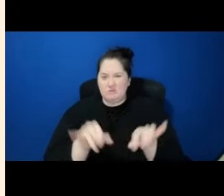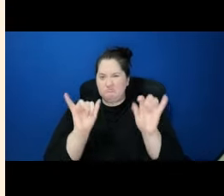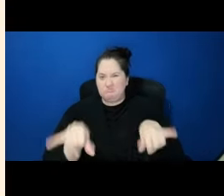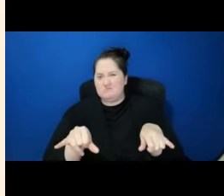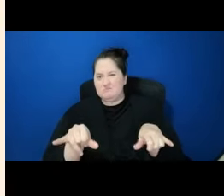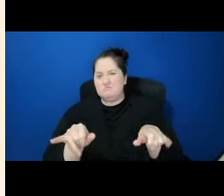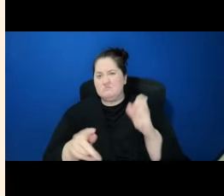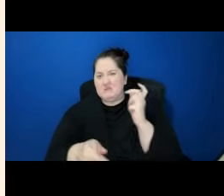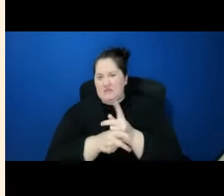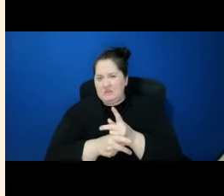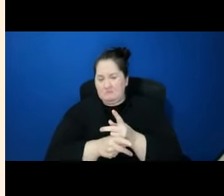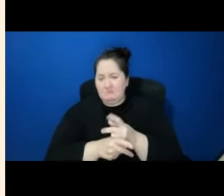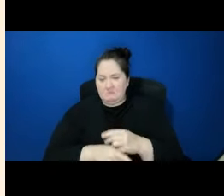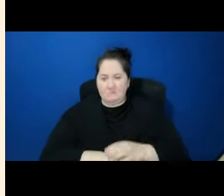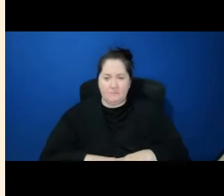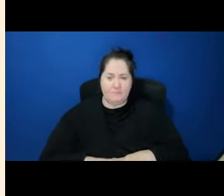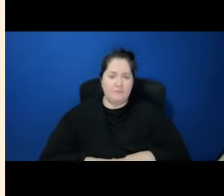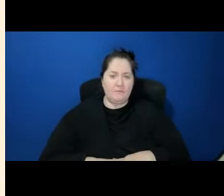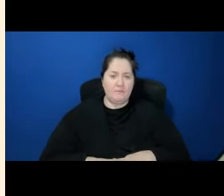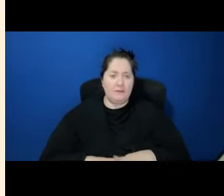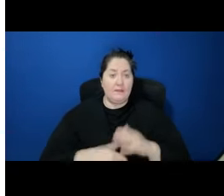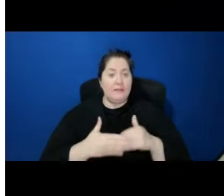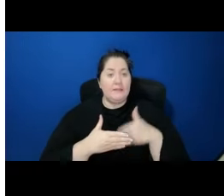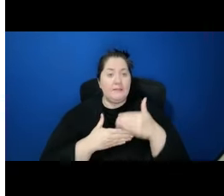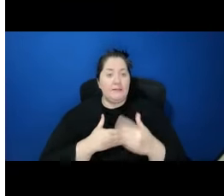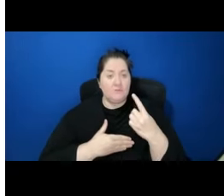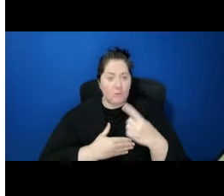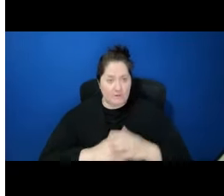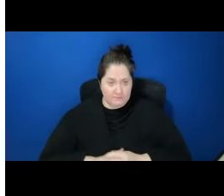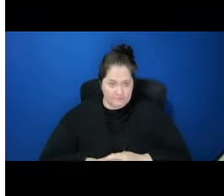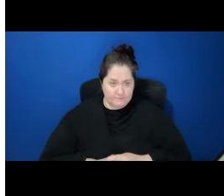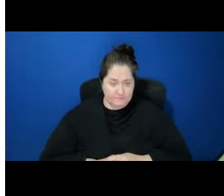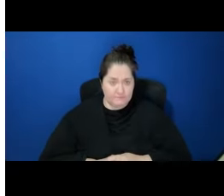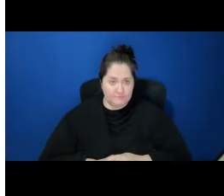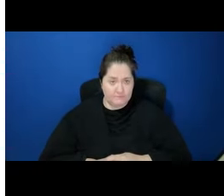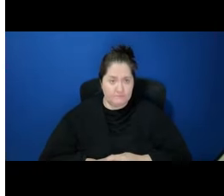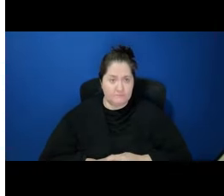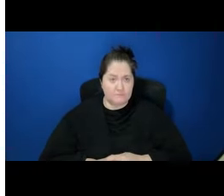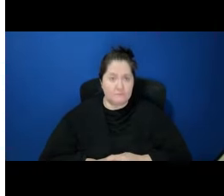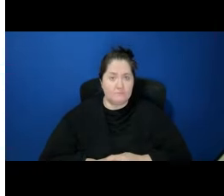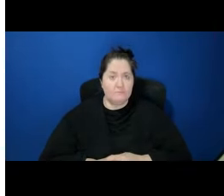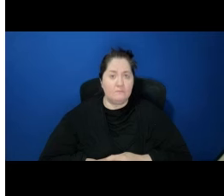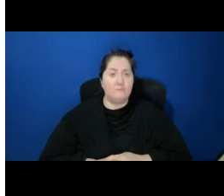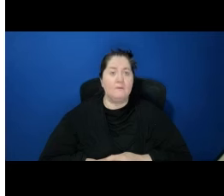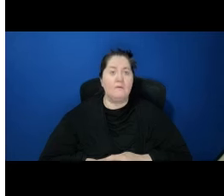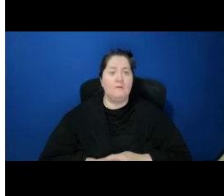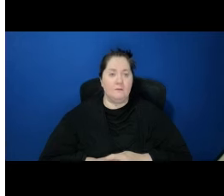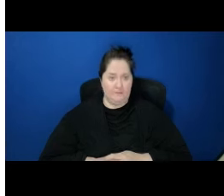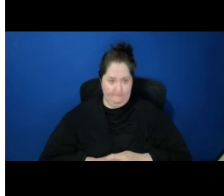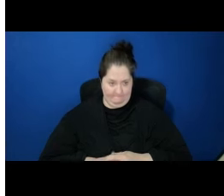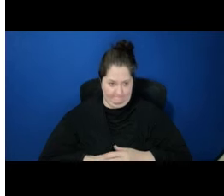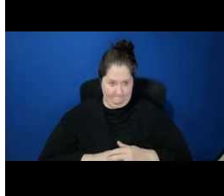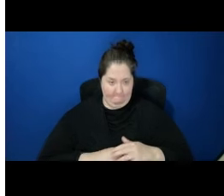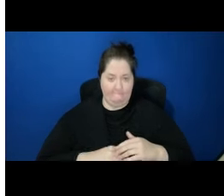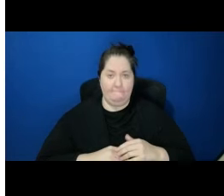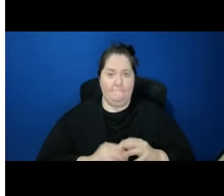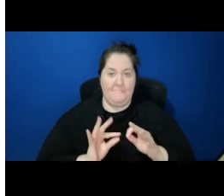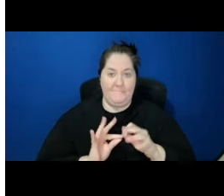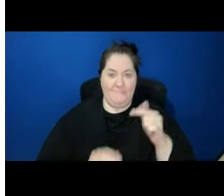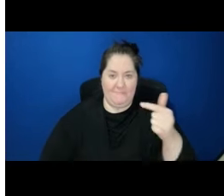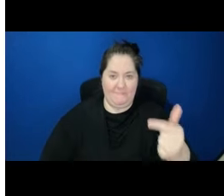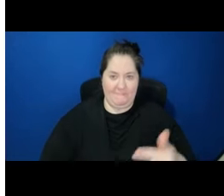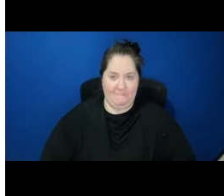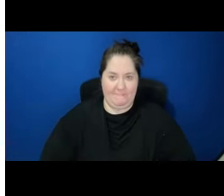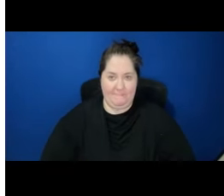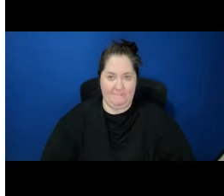of the comp plan. Next slide. So next, I'm going to talk through the location